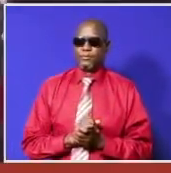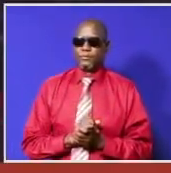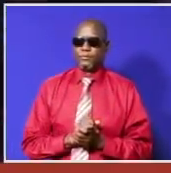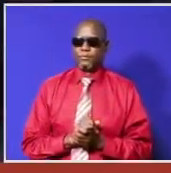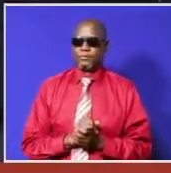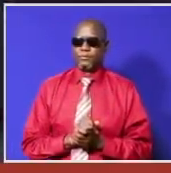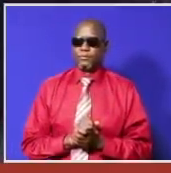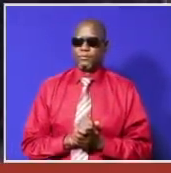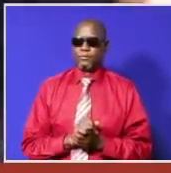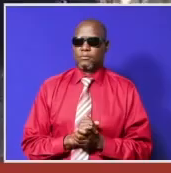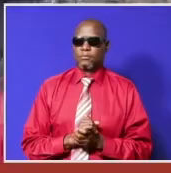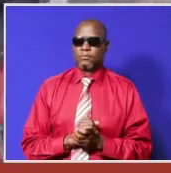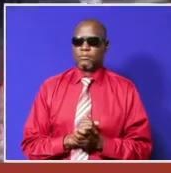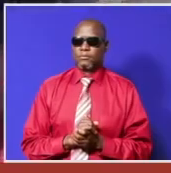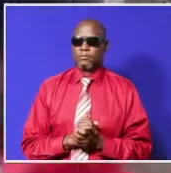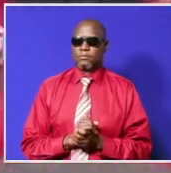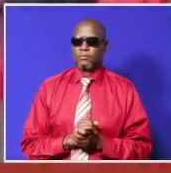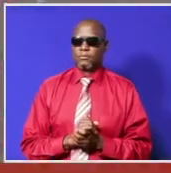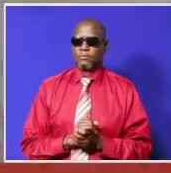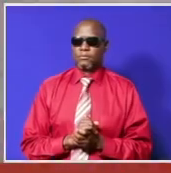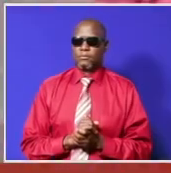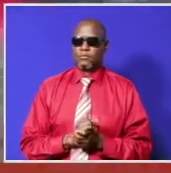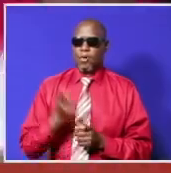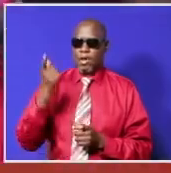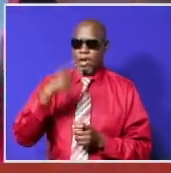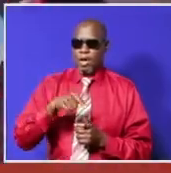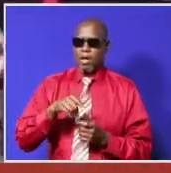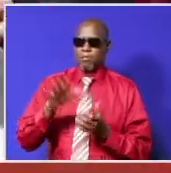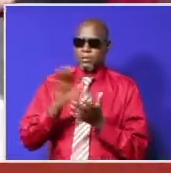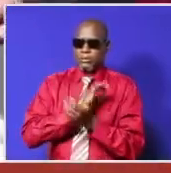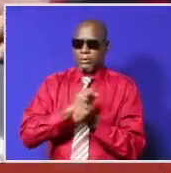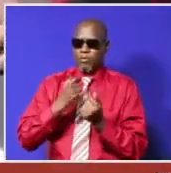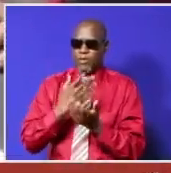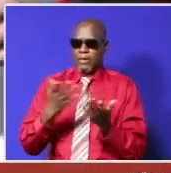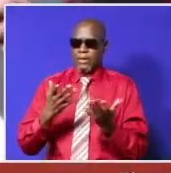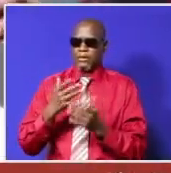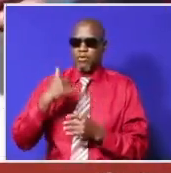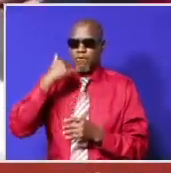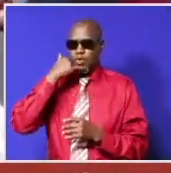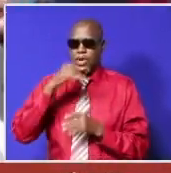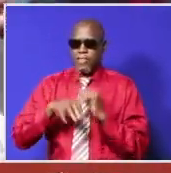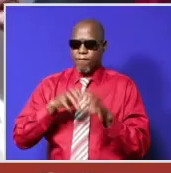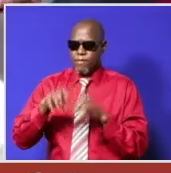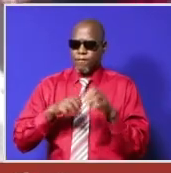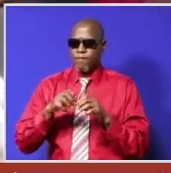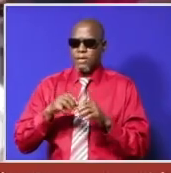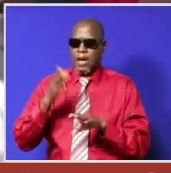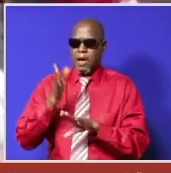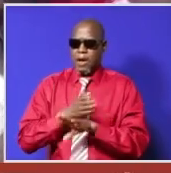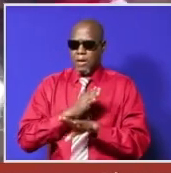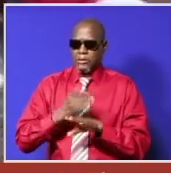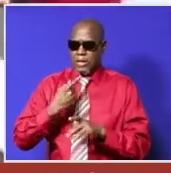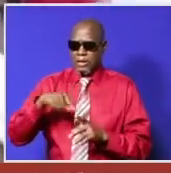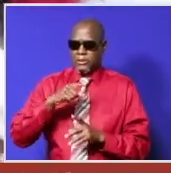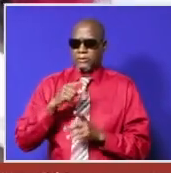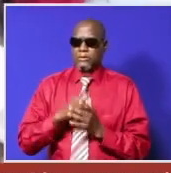Na kutuharibia mali yetu, wameharibu vitu zetu, wametunyang'anya masimu, wametuumiza ile kabisa. Sasa mimi nataka kusema